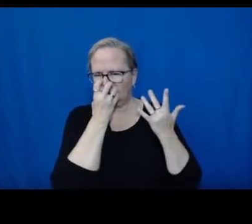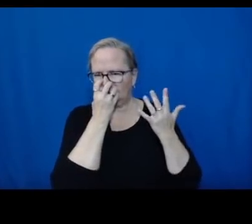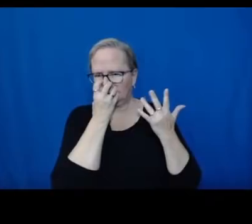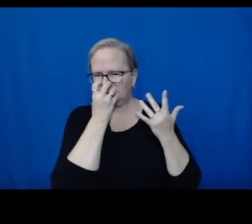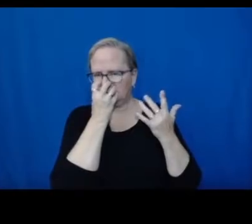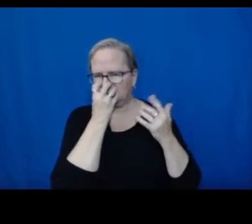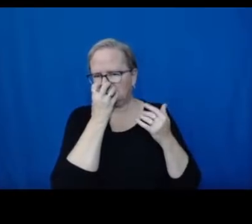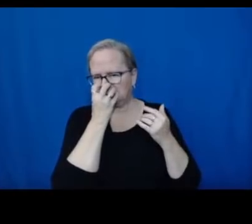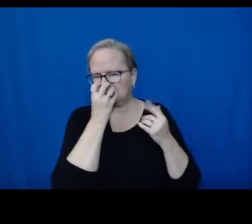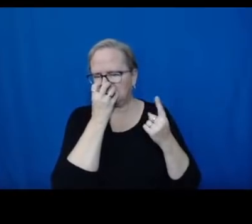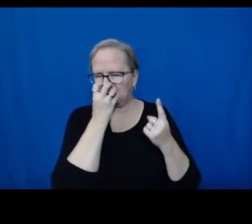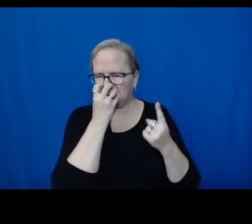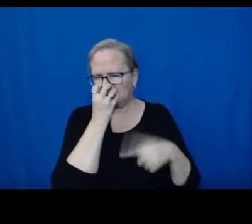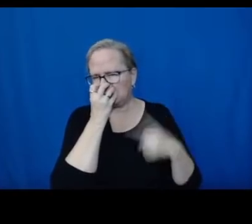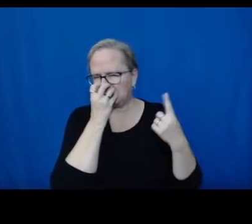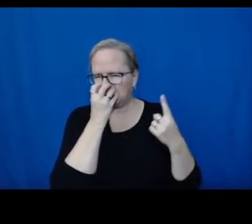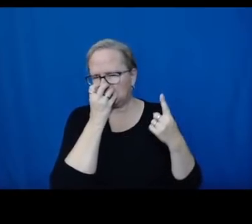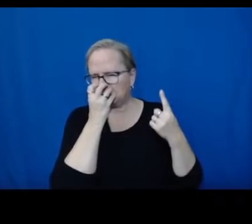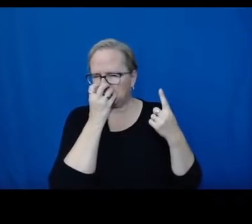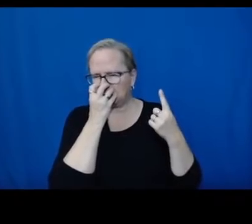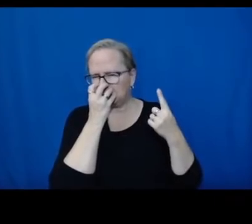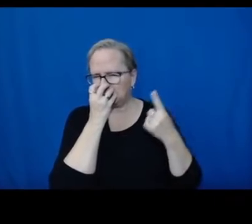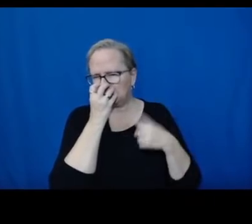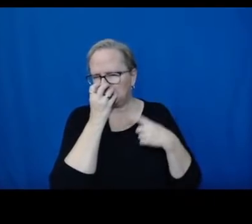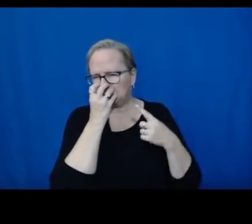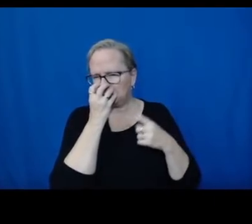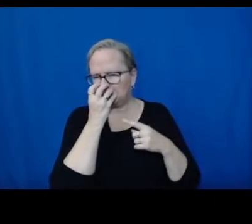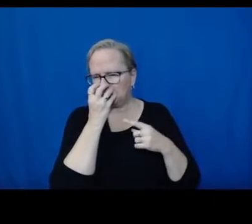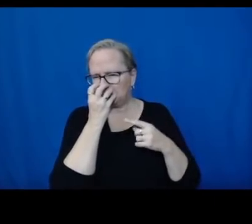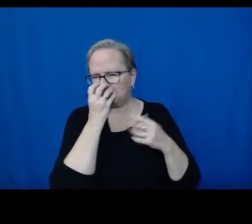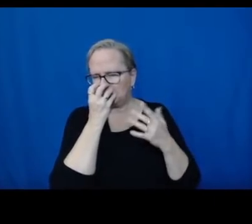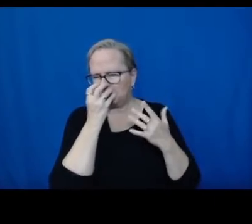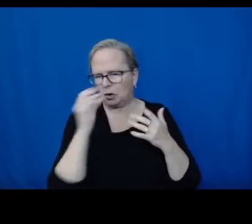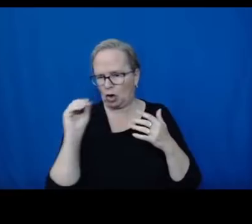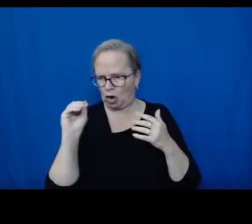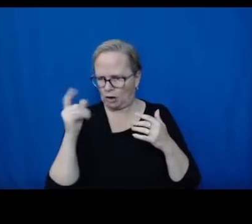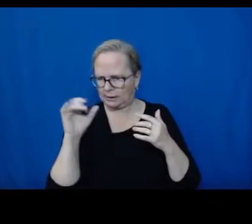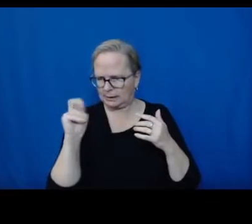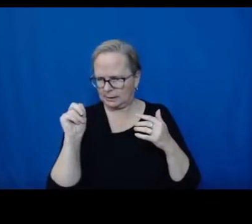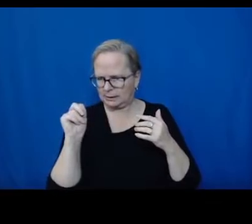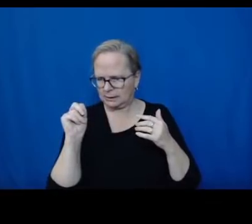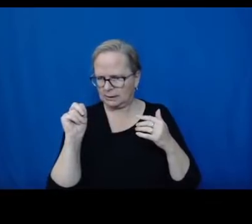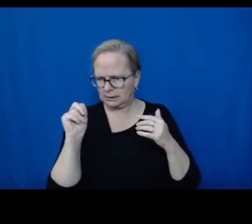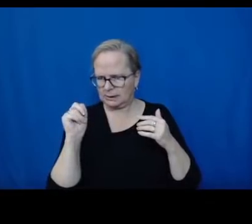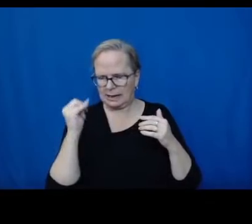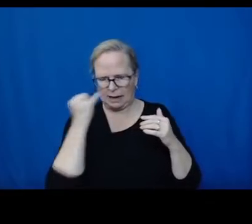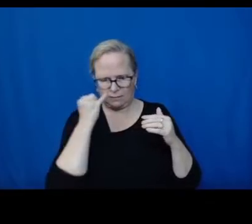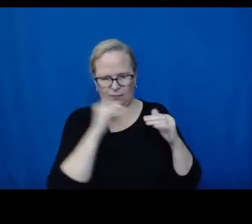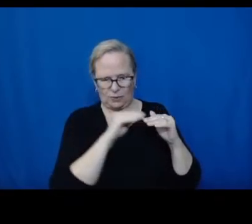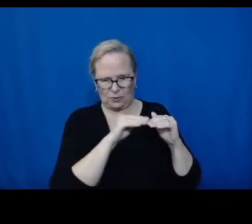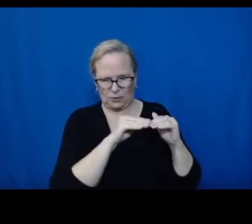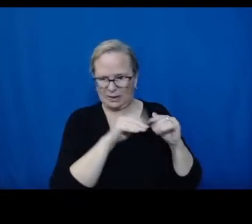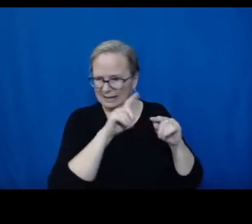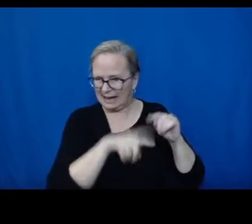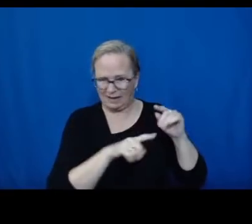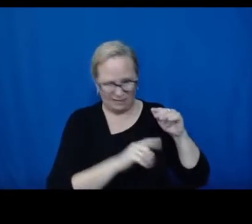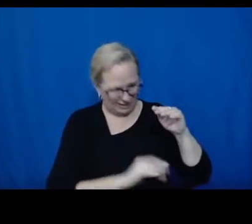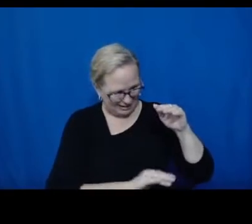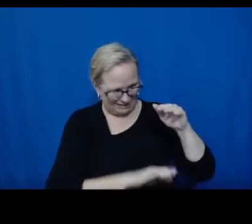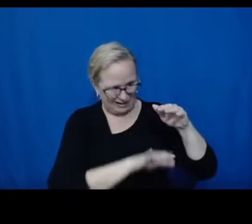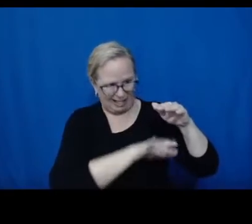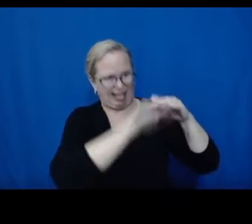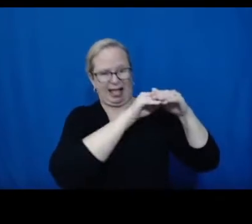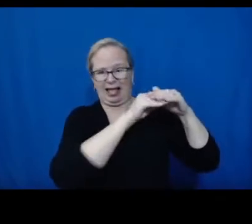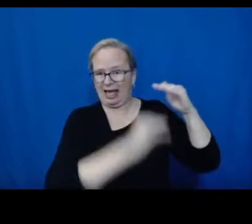that for a day until they can no longer oxygenate on the maximum amount of oxygen we can provide. And